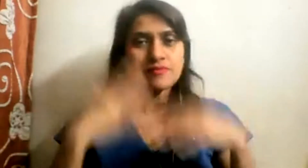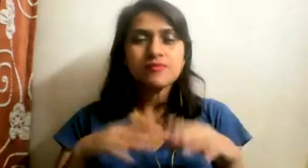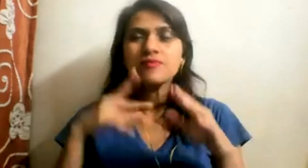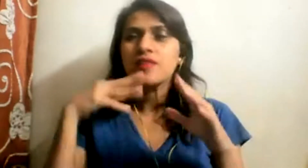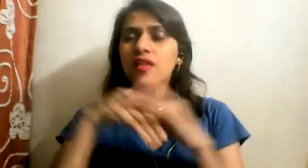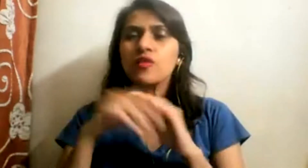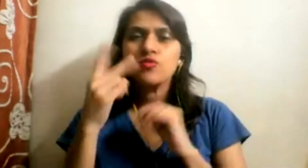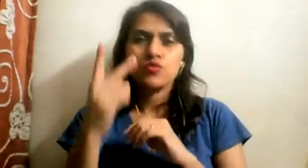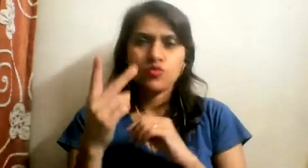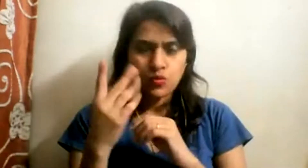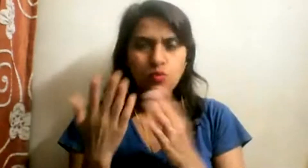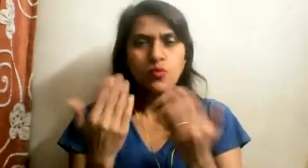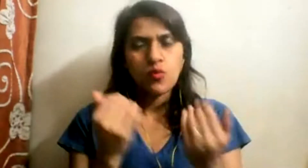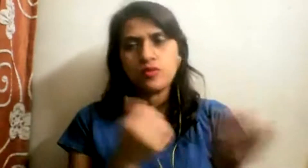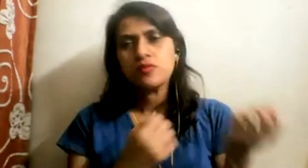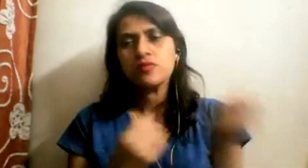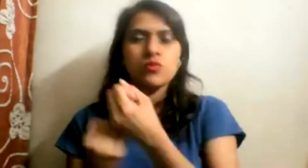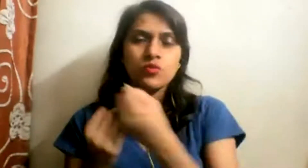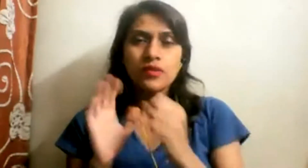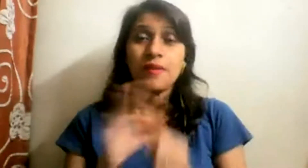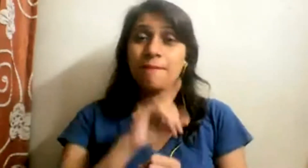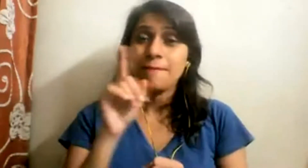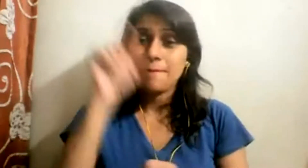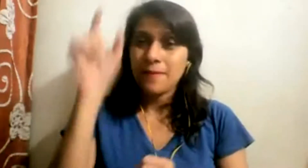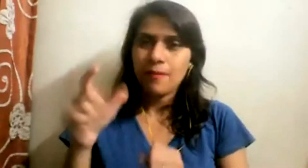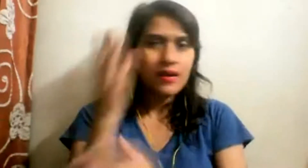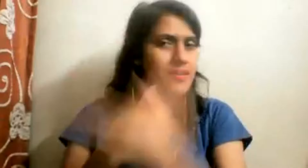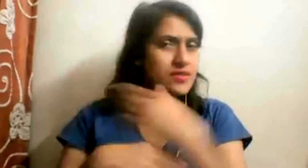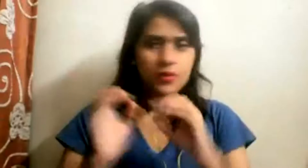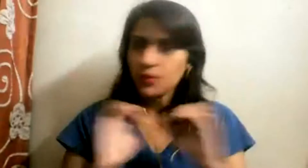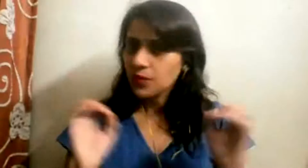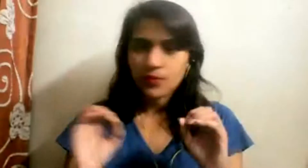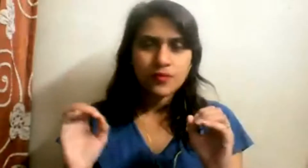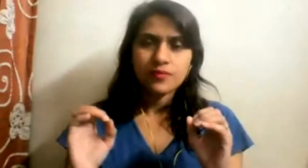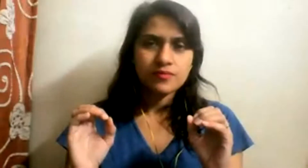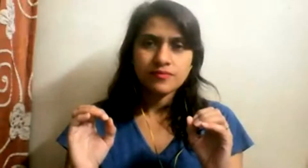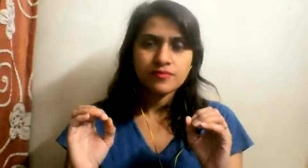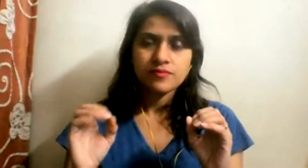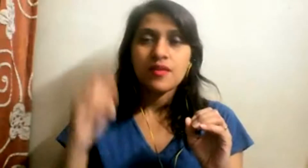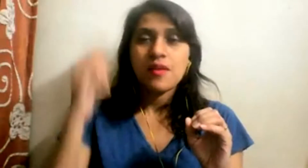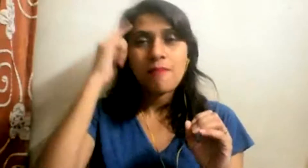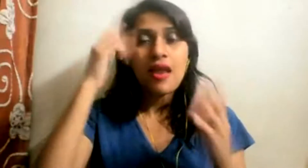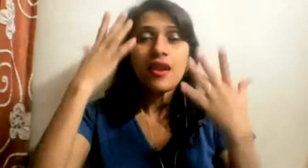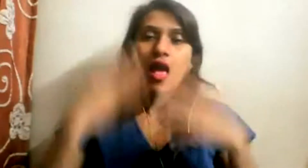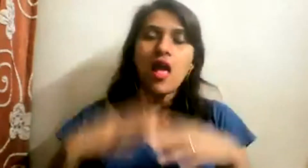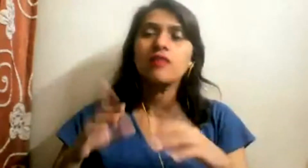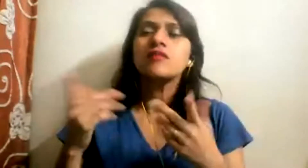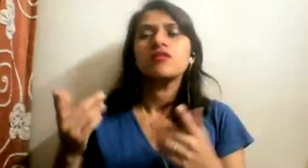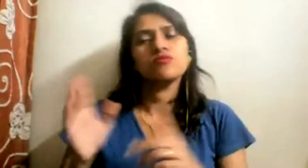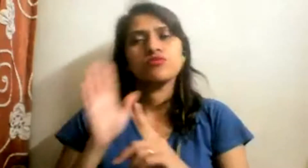be catered to. And even if people don't have a disability, the mental health needs to be addressed. So